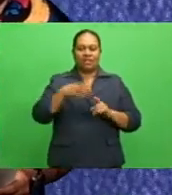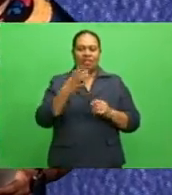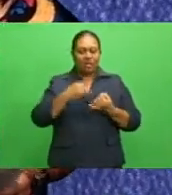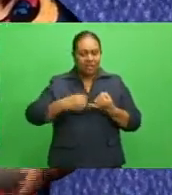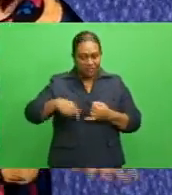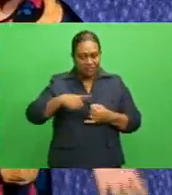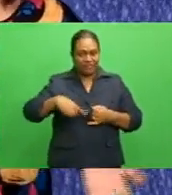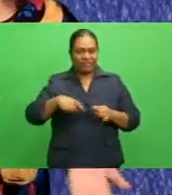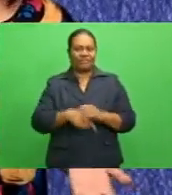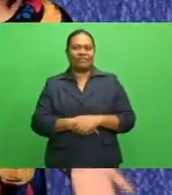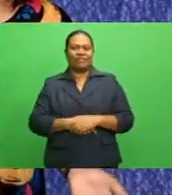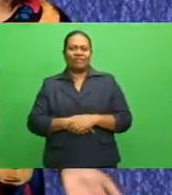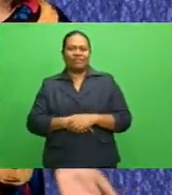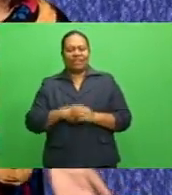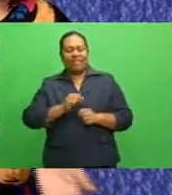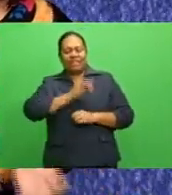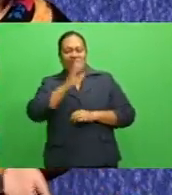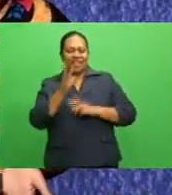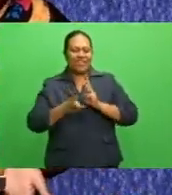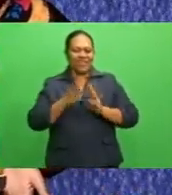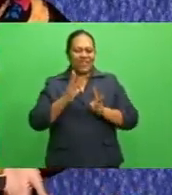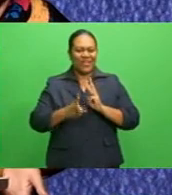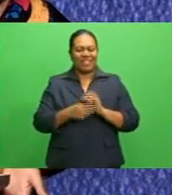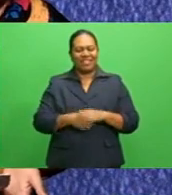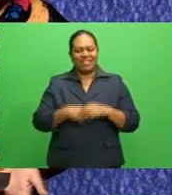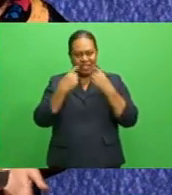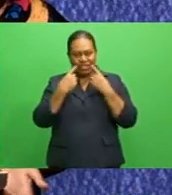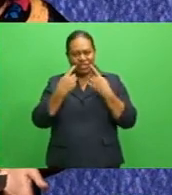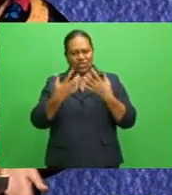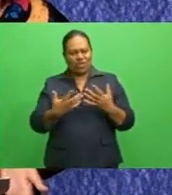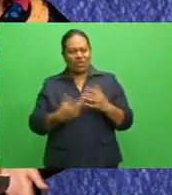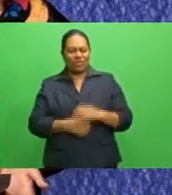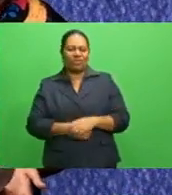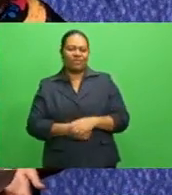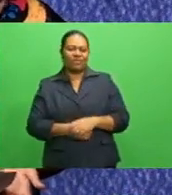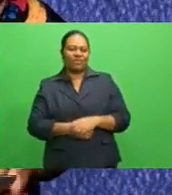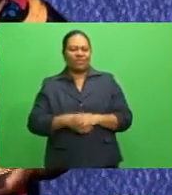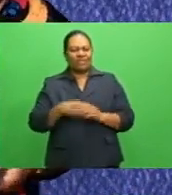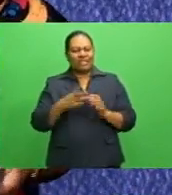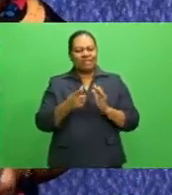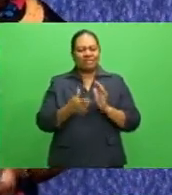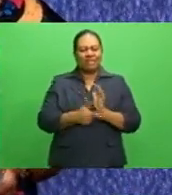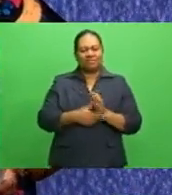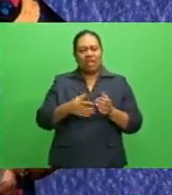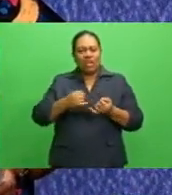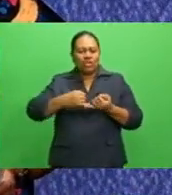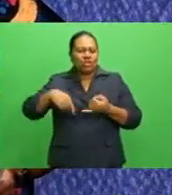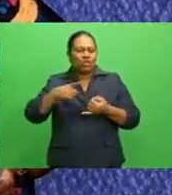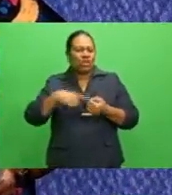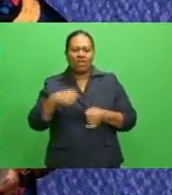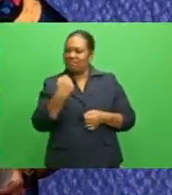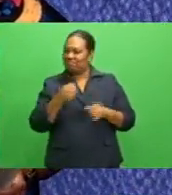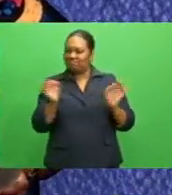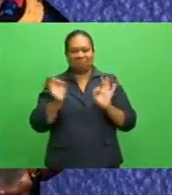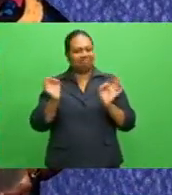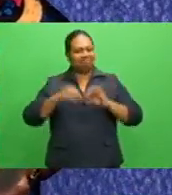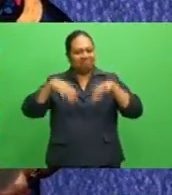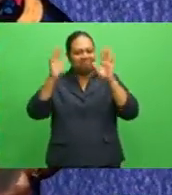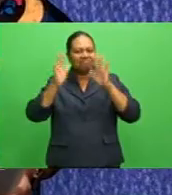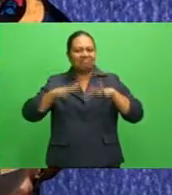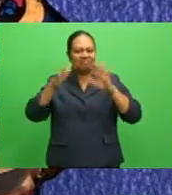Suva, finer conditions were present, I must say, after some time. Suva didn't have rain for 2